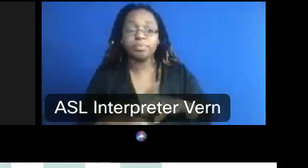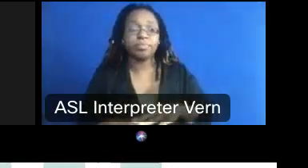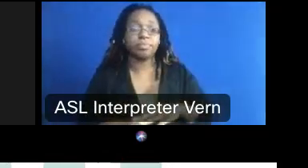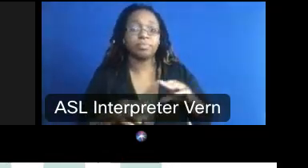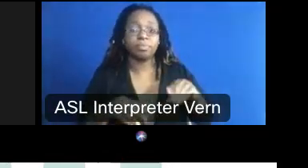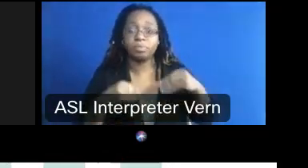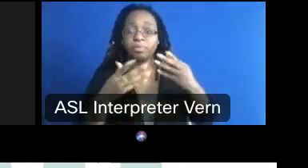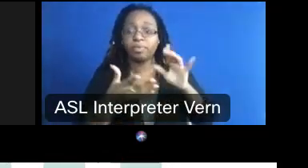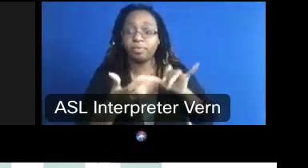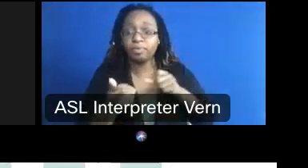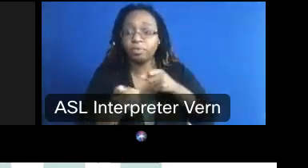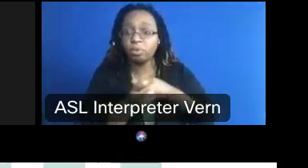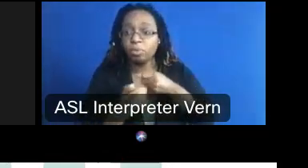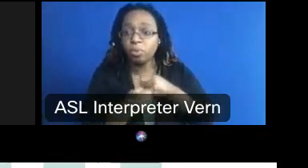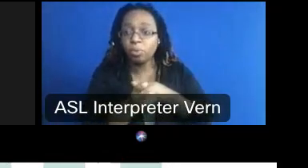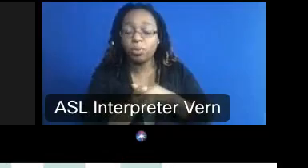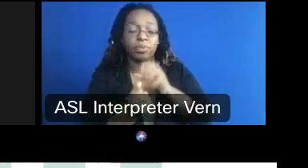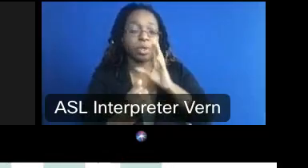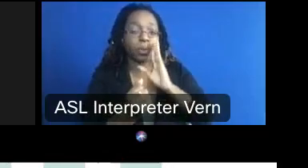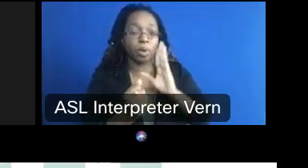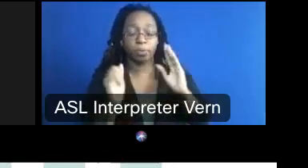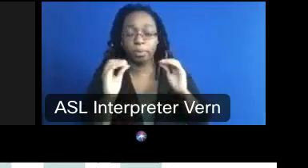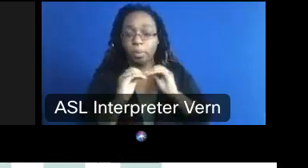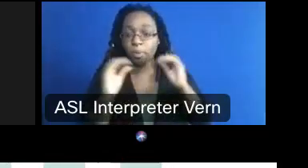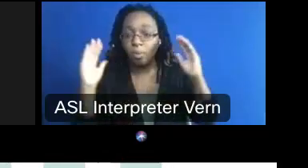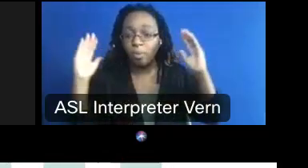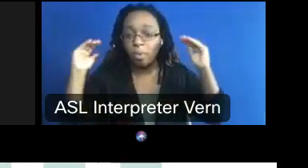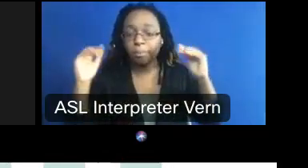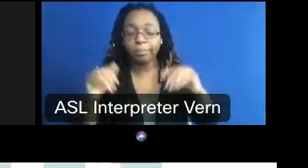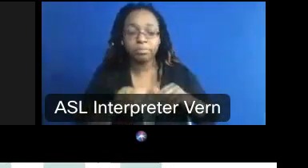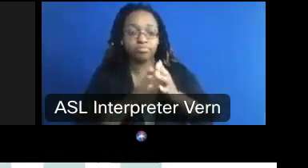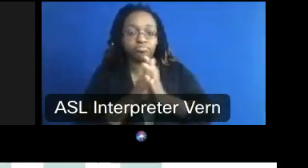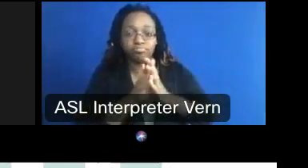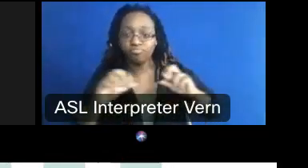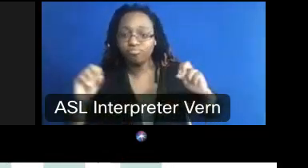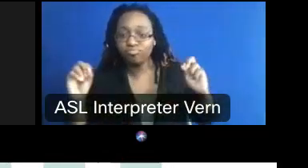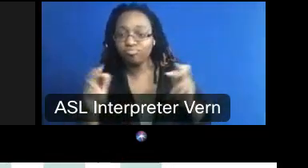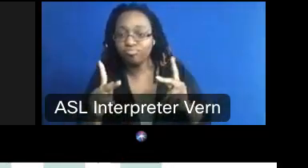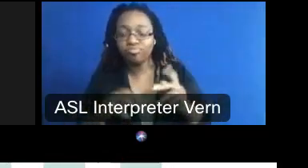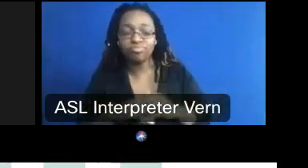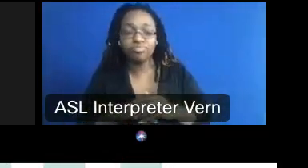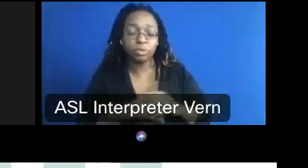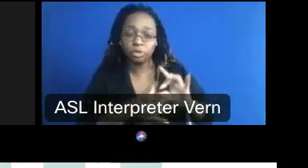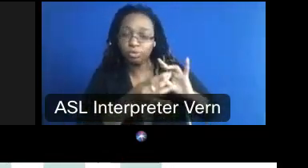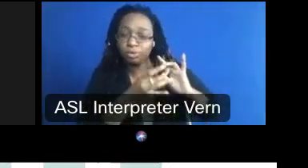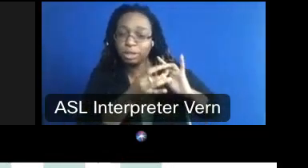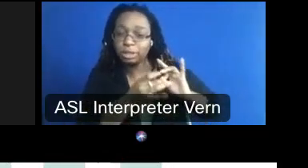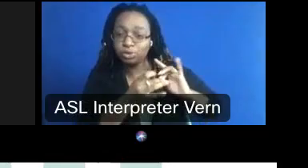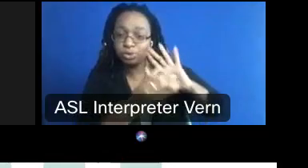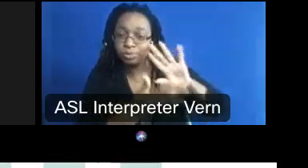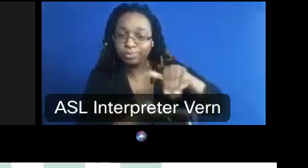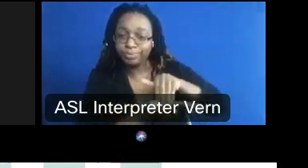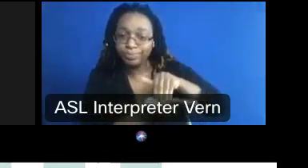that support that is hopeful and resilience and really relationship oriented, and